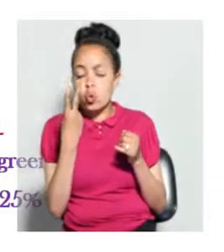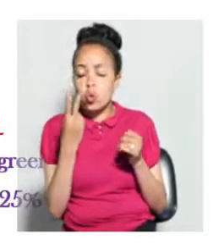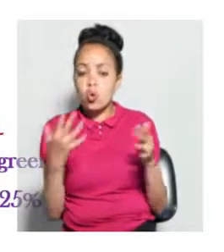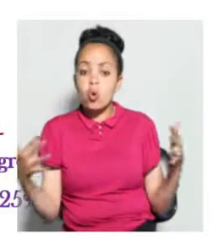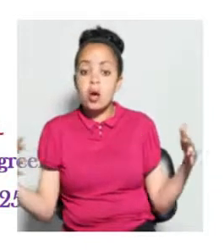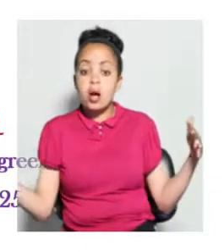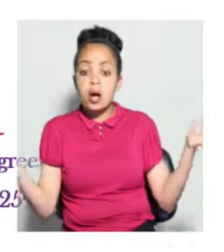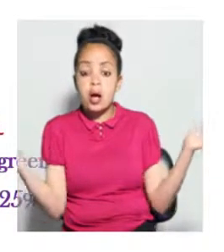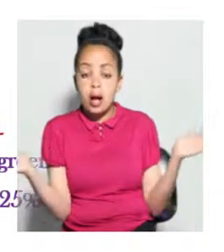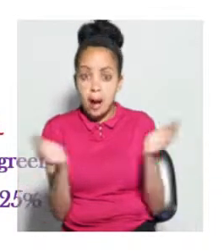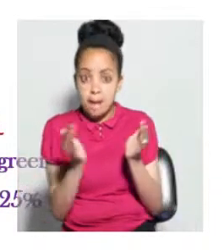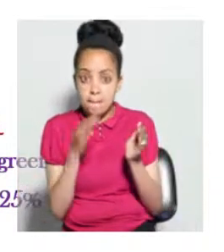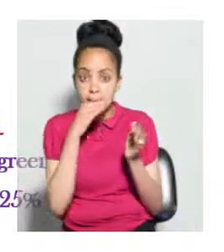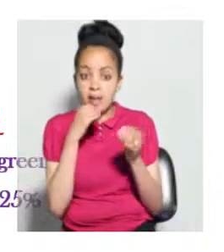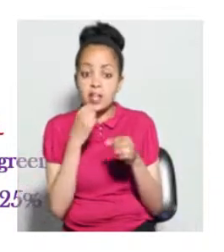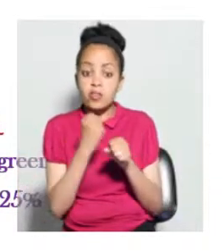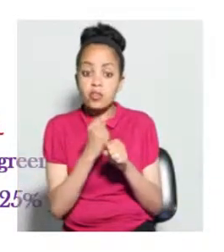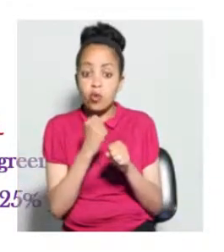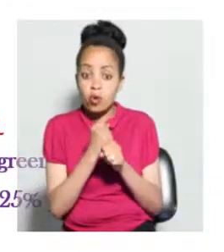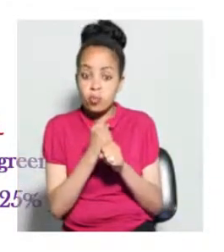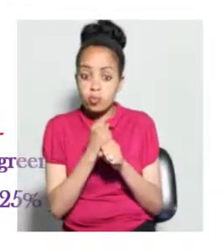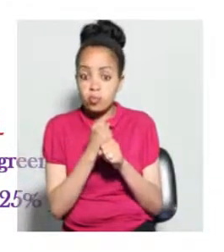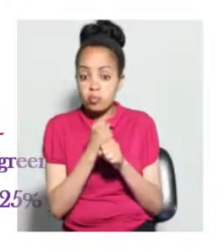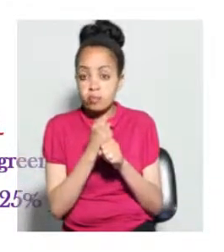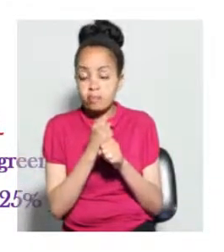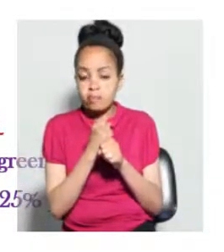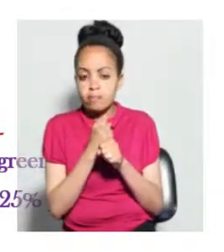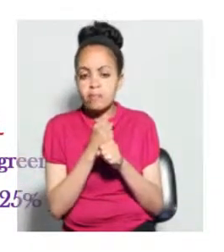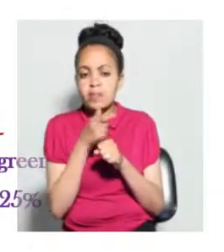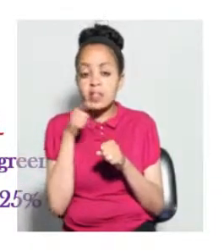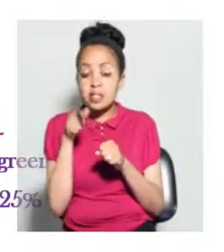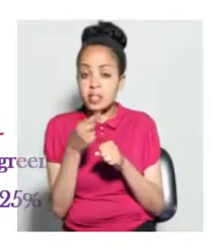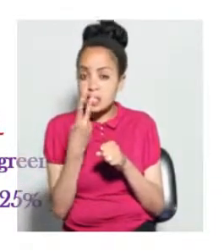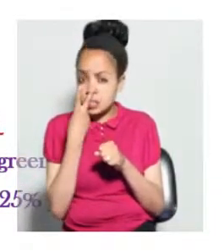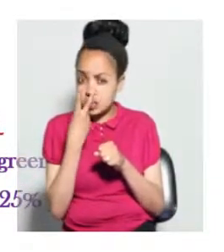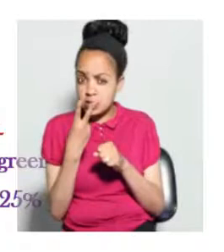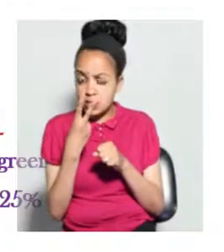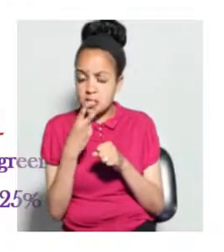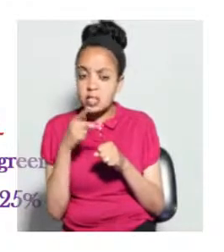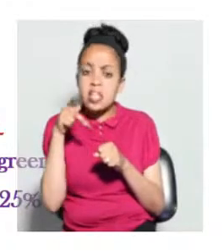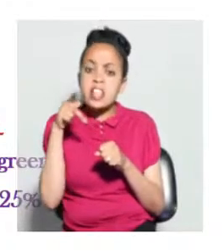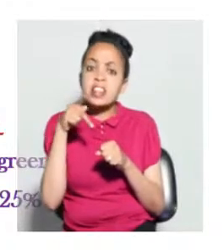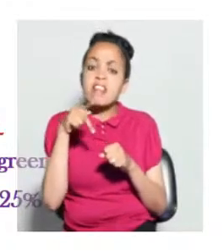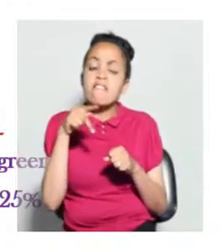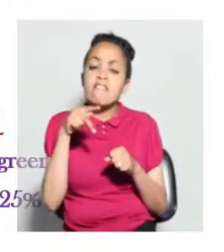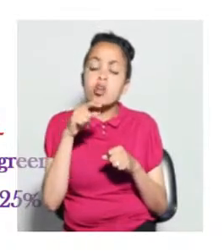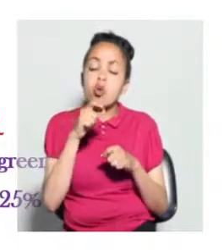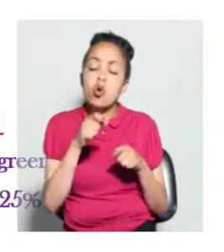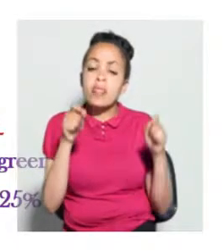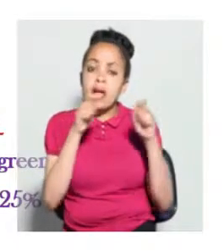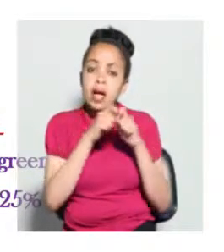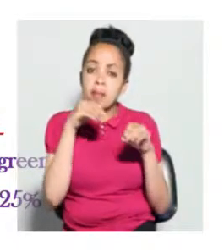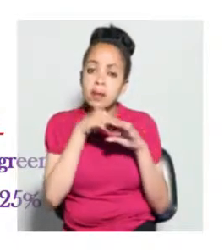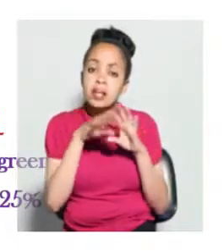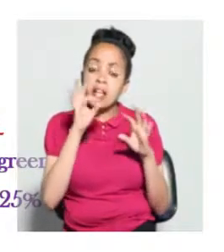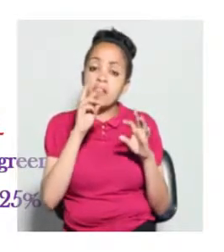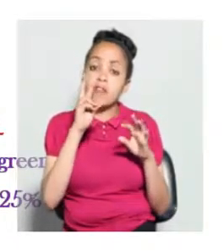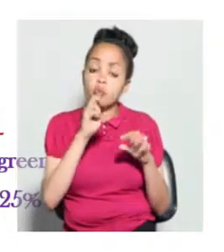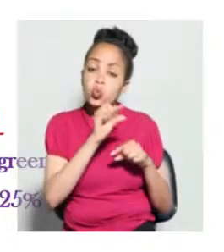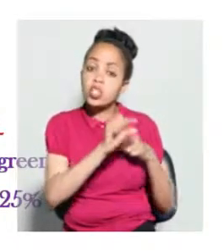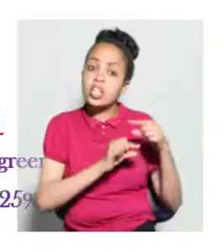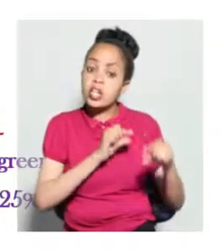come together to form a dihybrid. Under here, the phenotypic ratio for this one in F2 generation